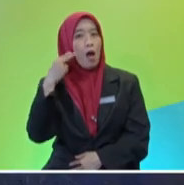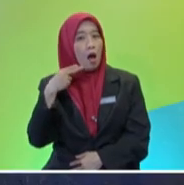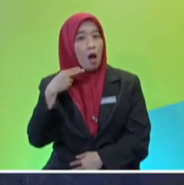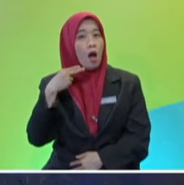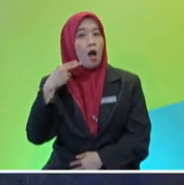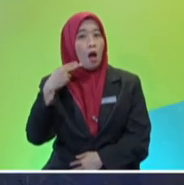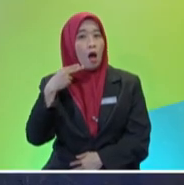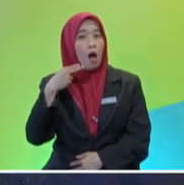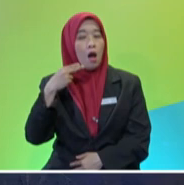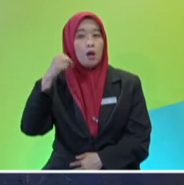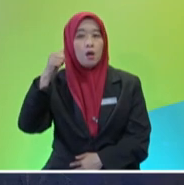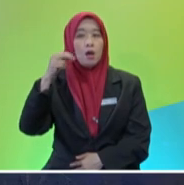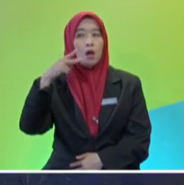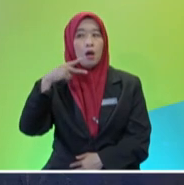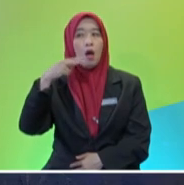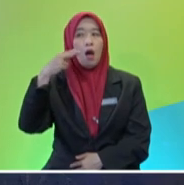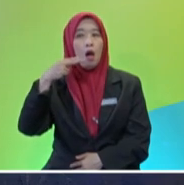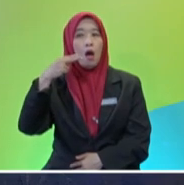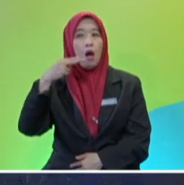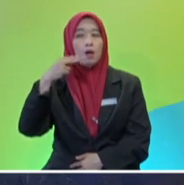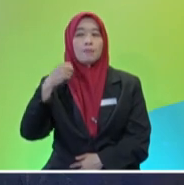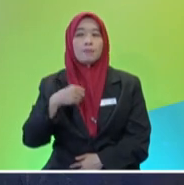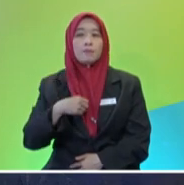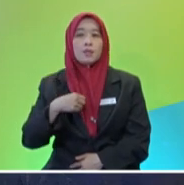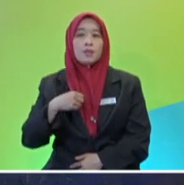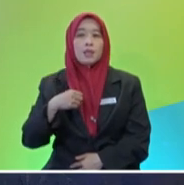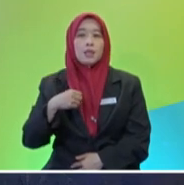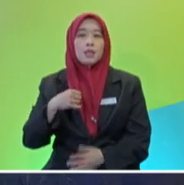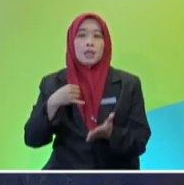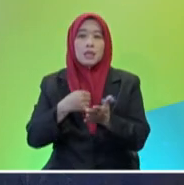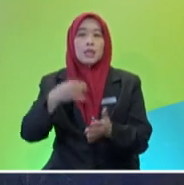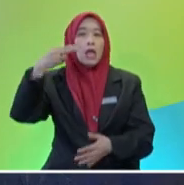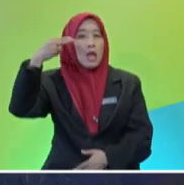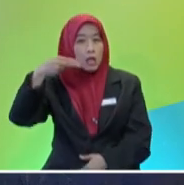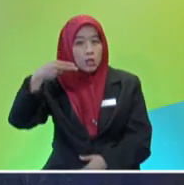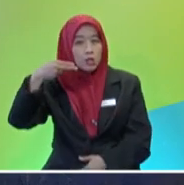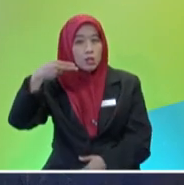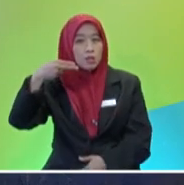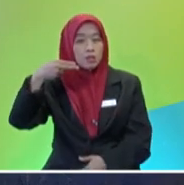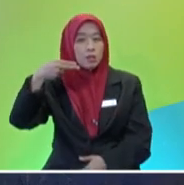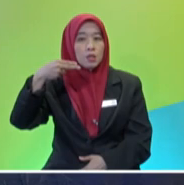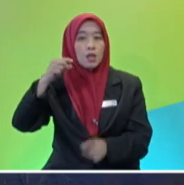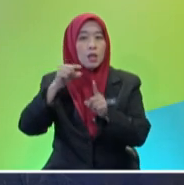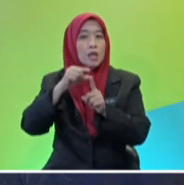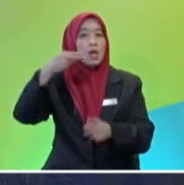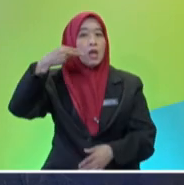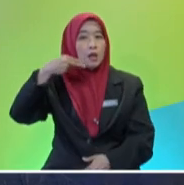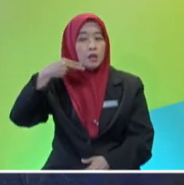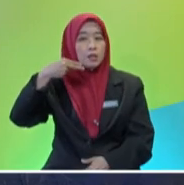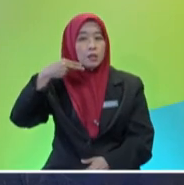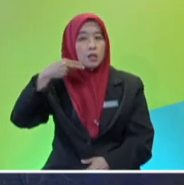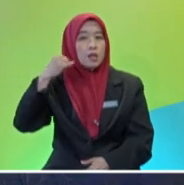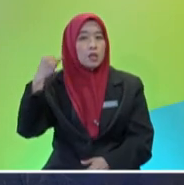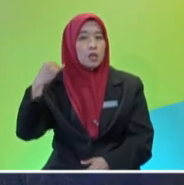Yes. What letter is that, Shafika? It's an H. Okay, can you put the correct initial sound